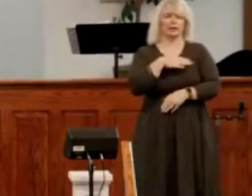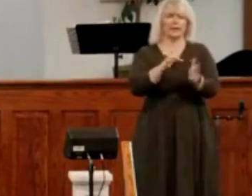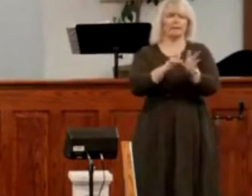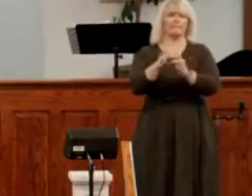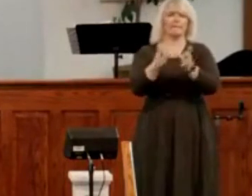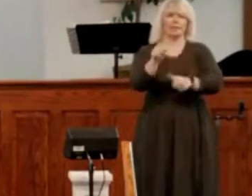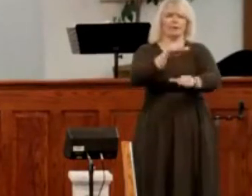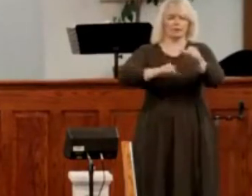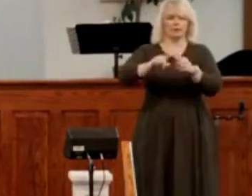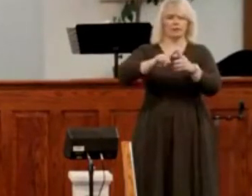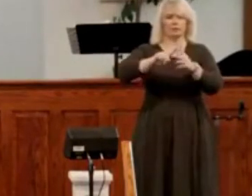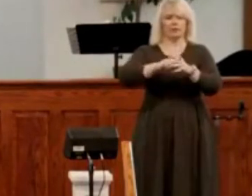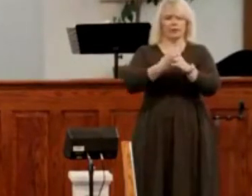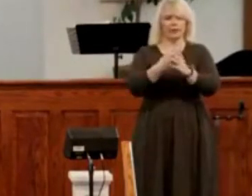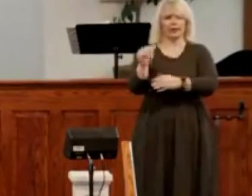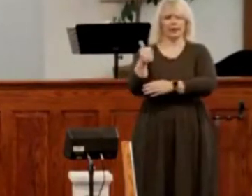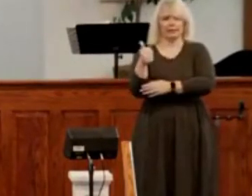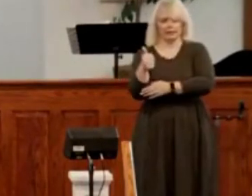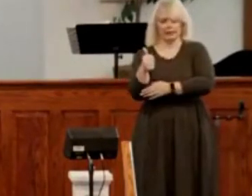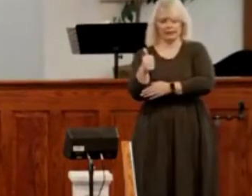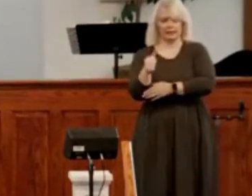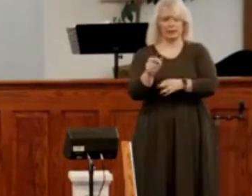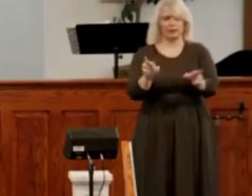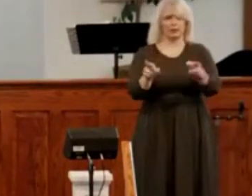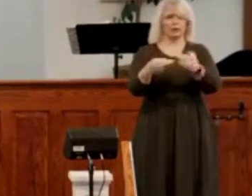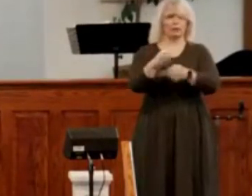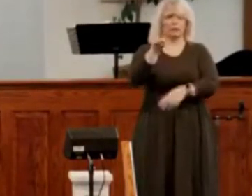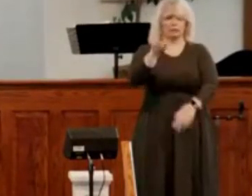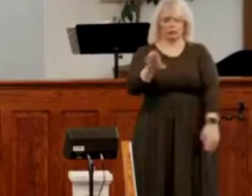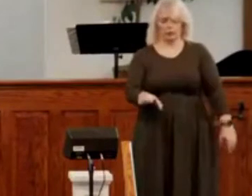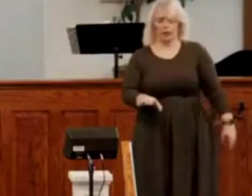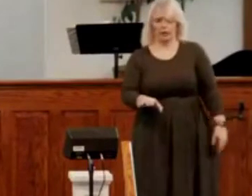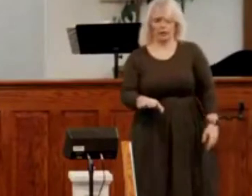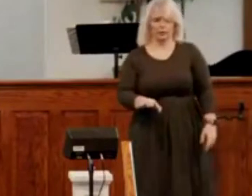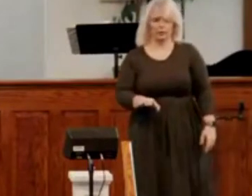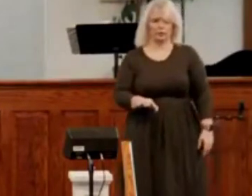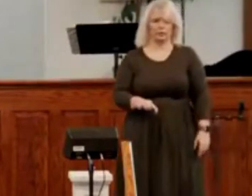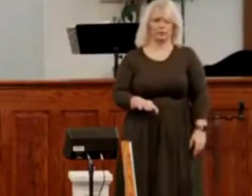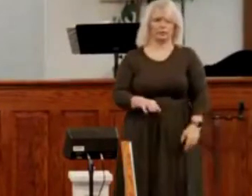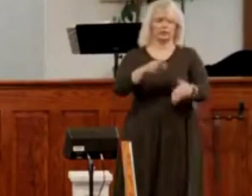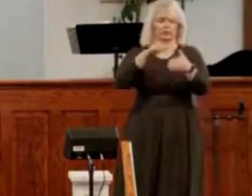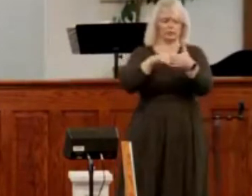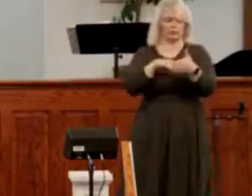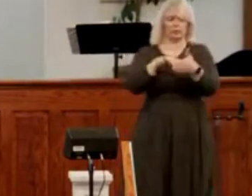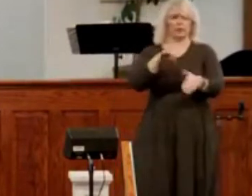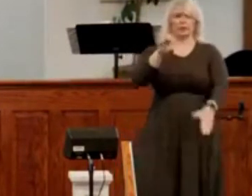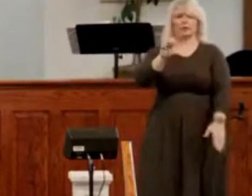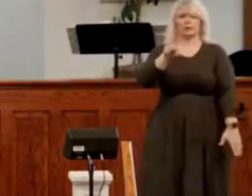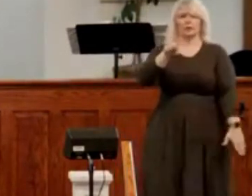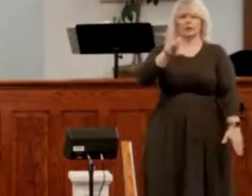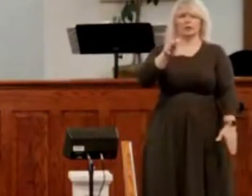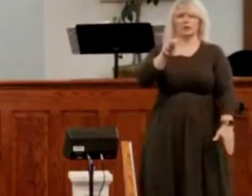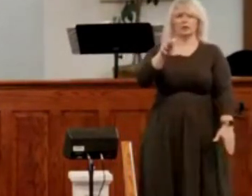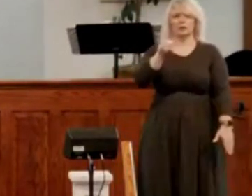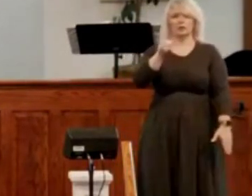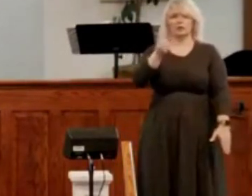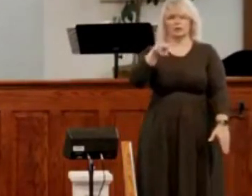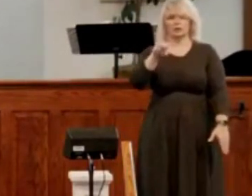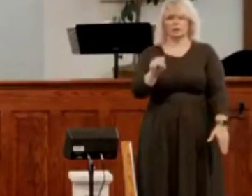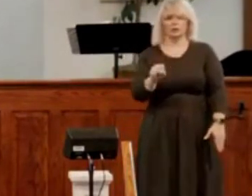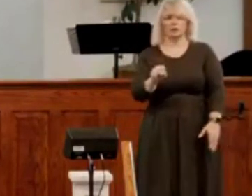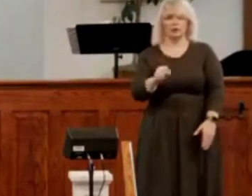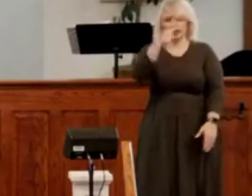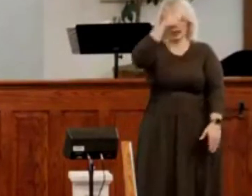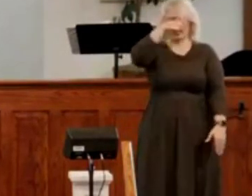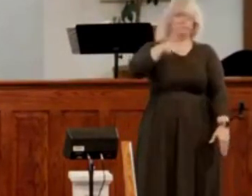today at 10 o'clock in room 200, so ladies, you're welcome to join them. They're doing a study of the book of Exodus. Men's are starting a Philippians